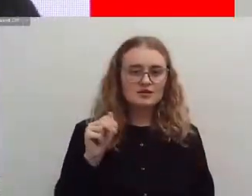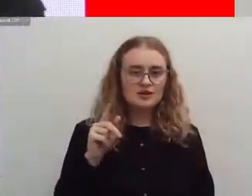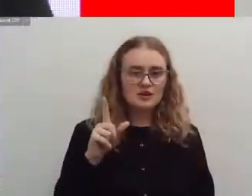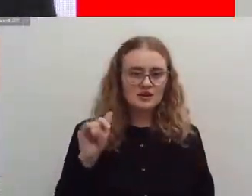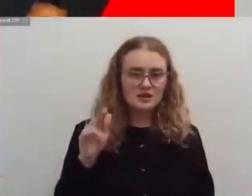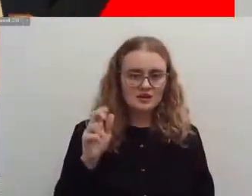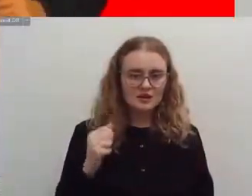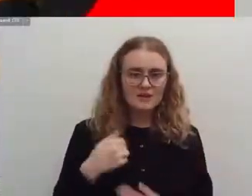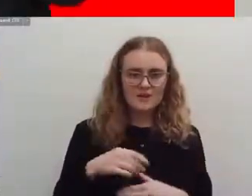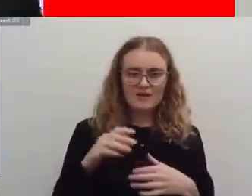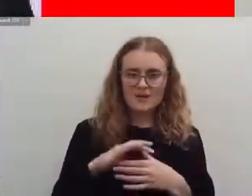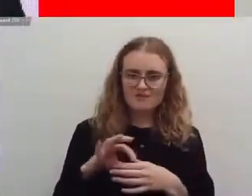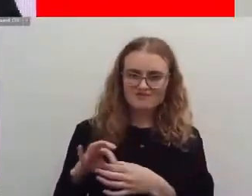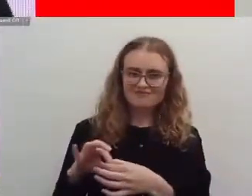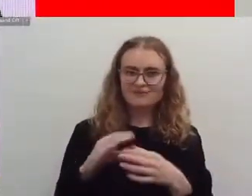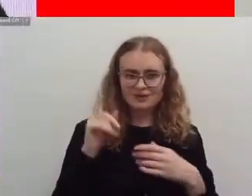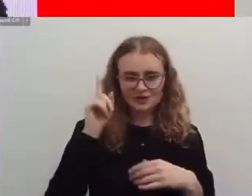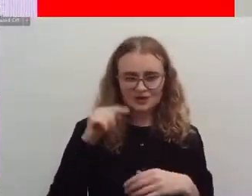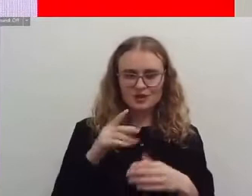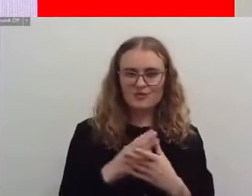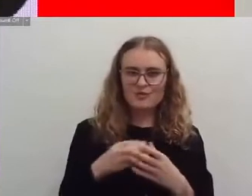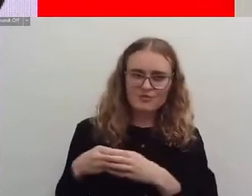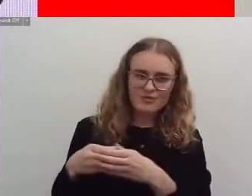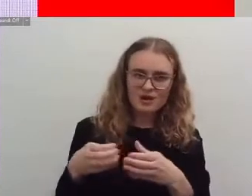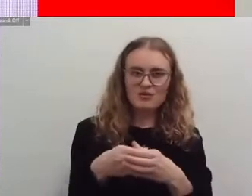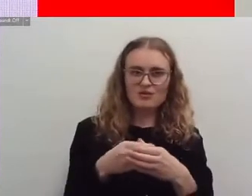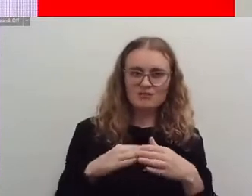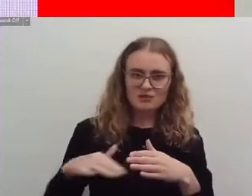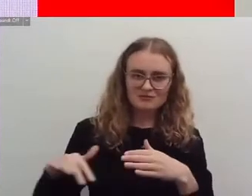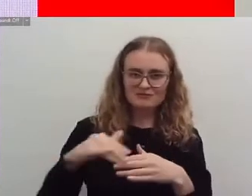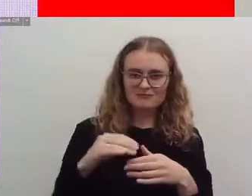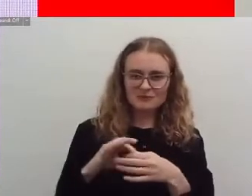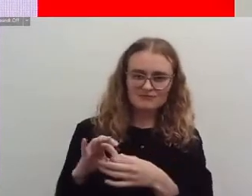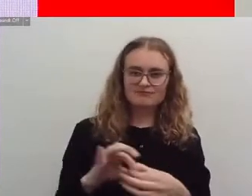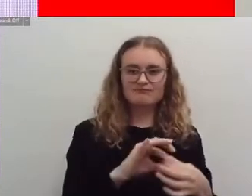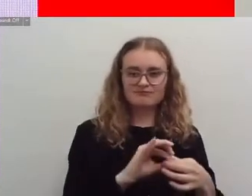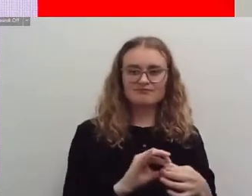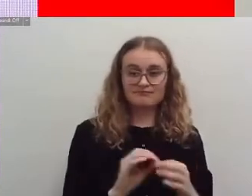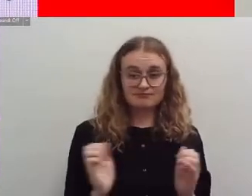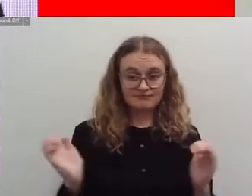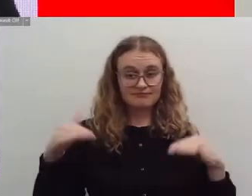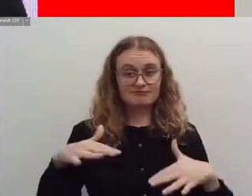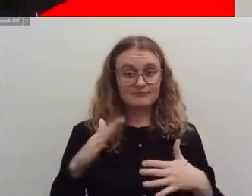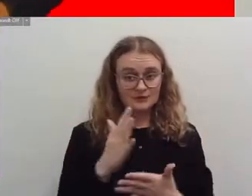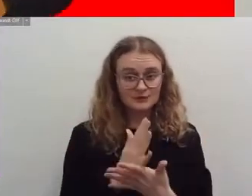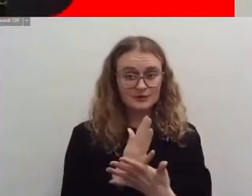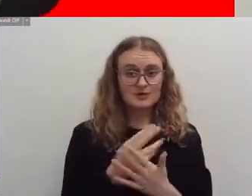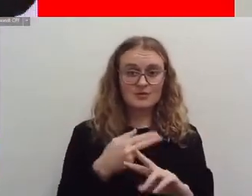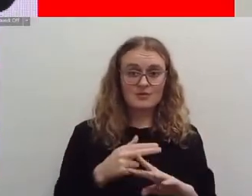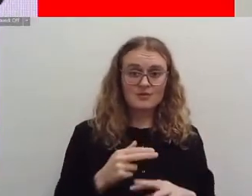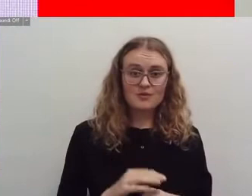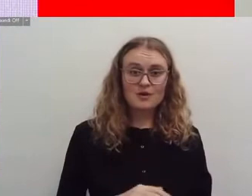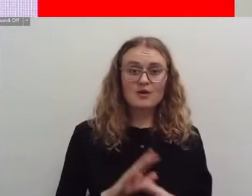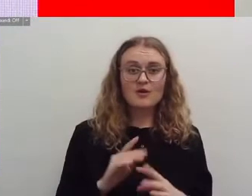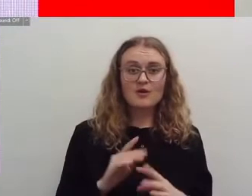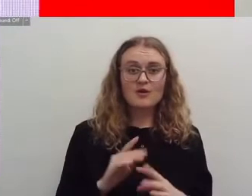live, and we will surely be transmitting that energy online. So, but even more awaits us, and we'll talk